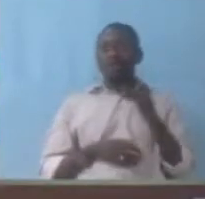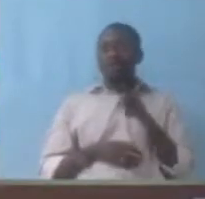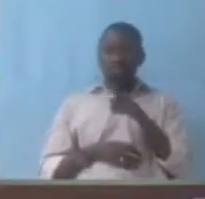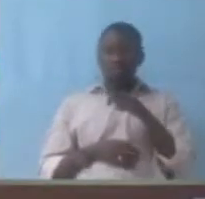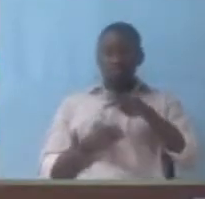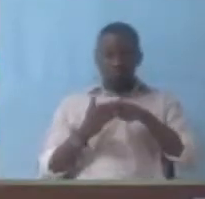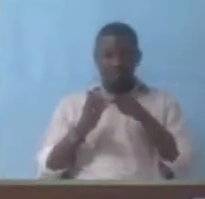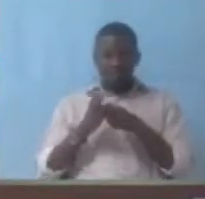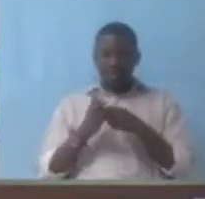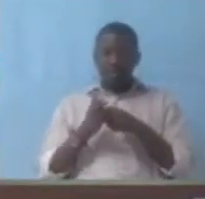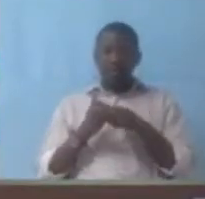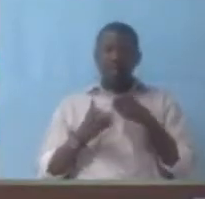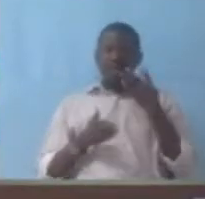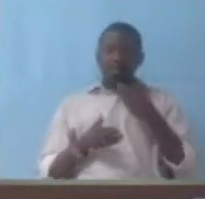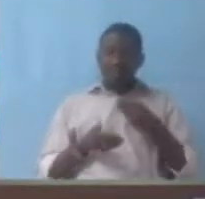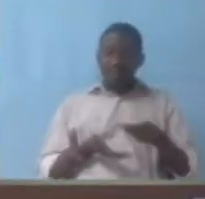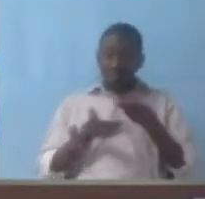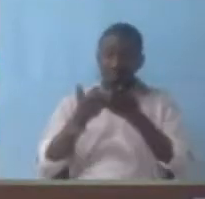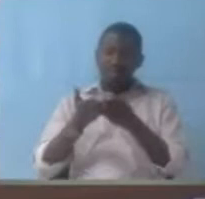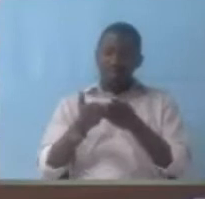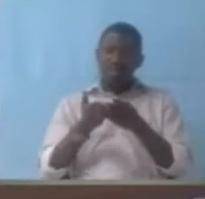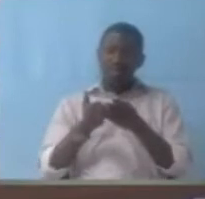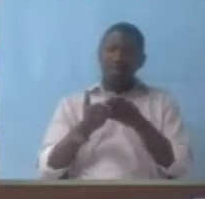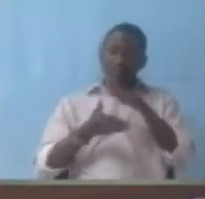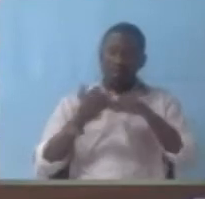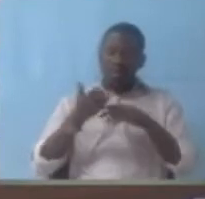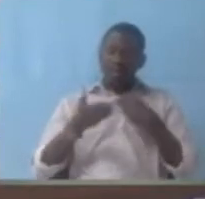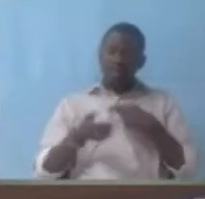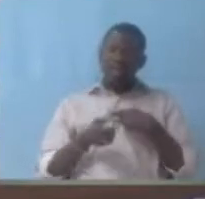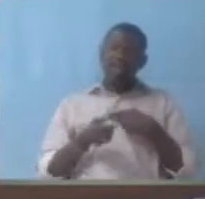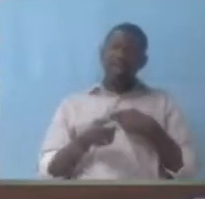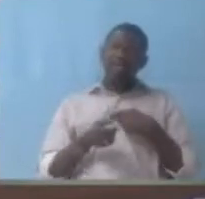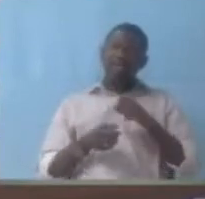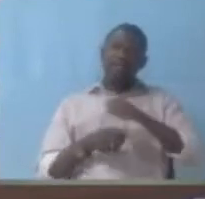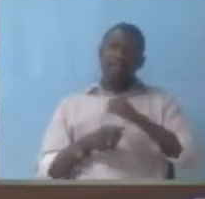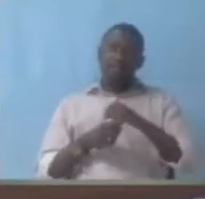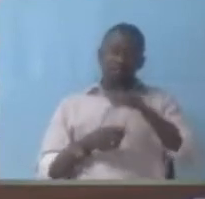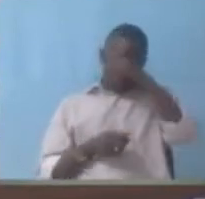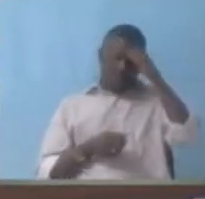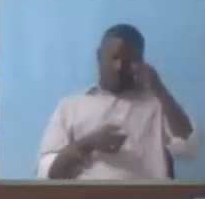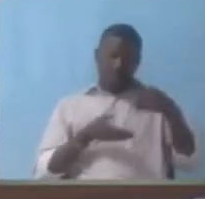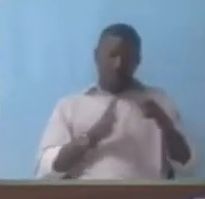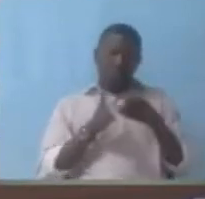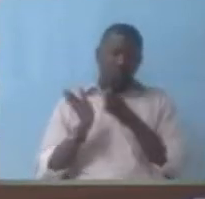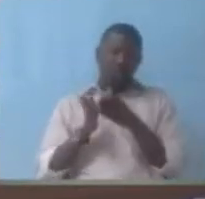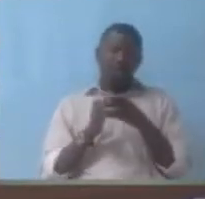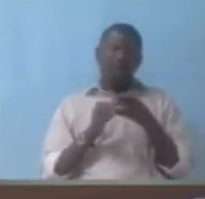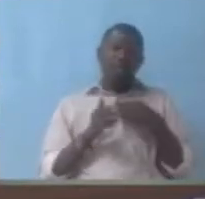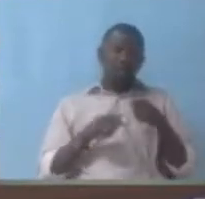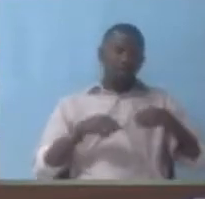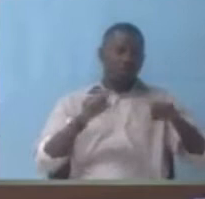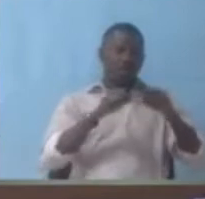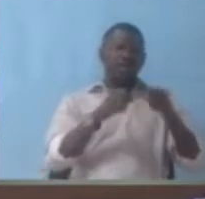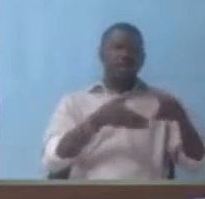I put that blueprint into a coherent framework in some of its respects? Niye